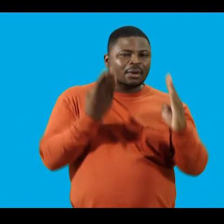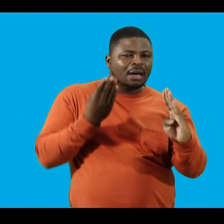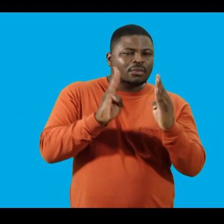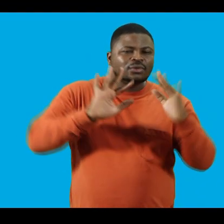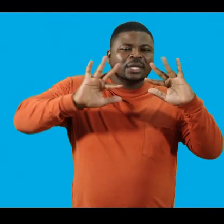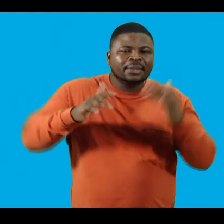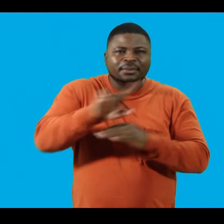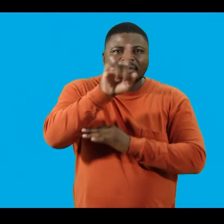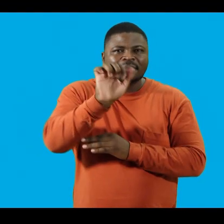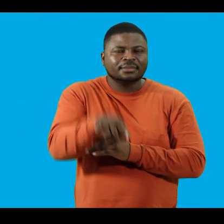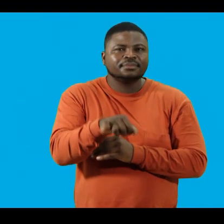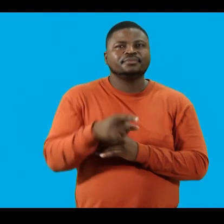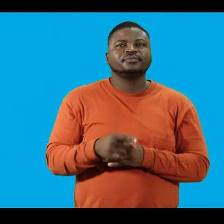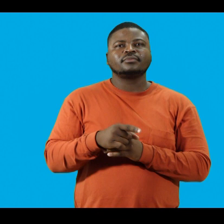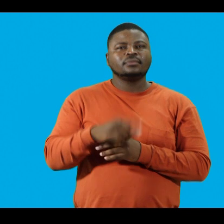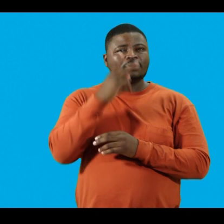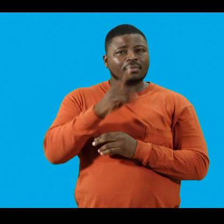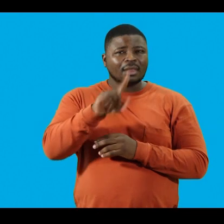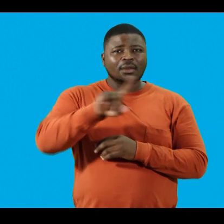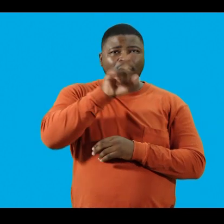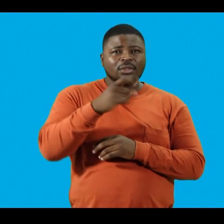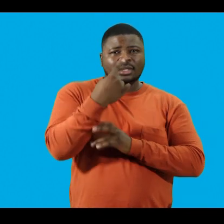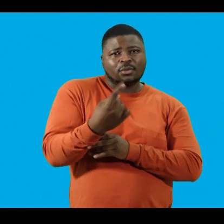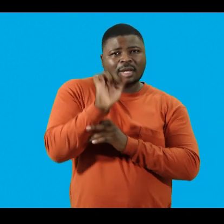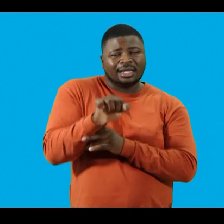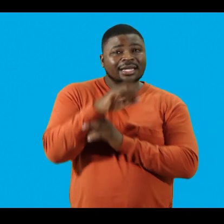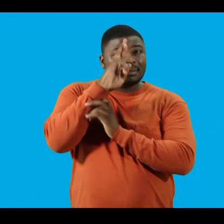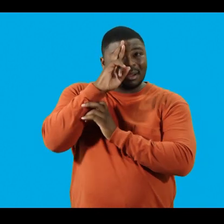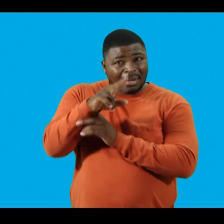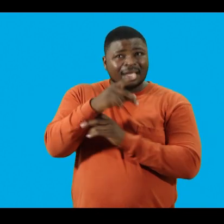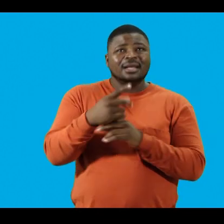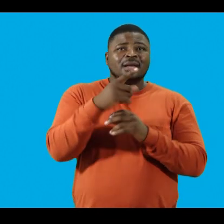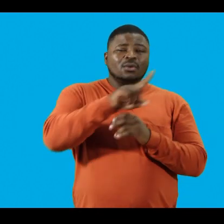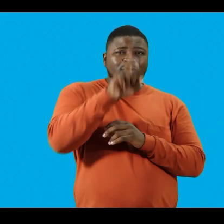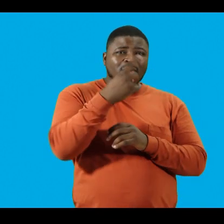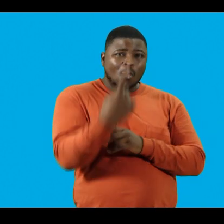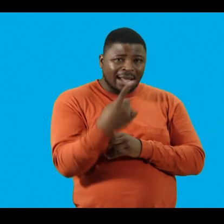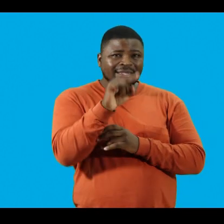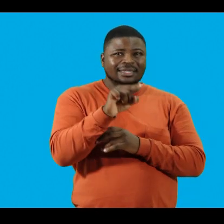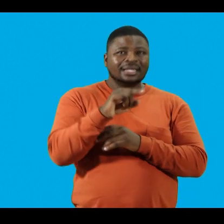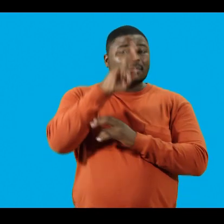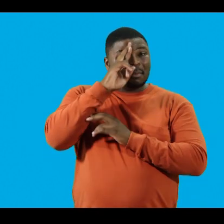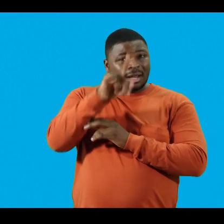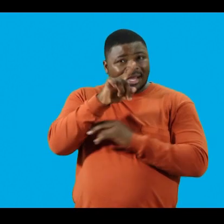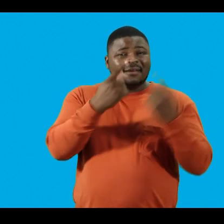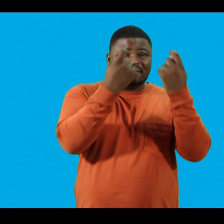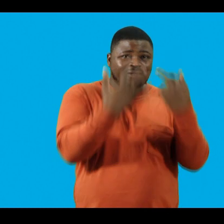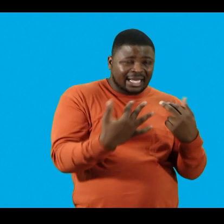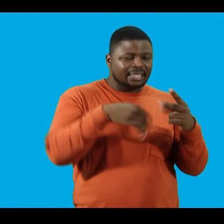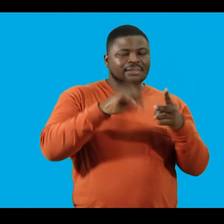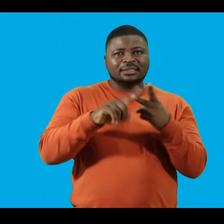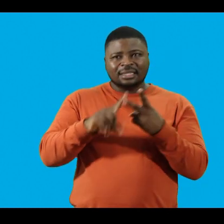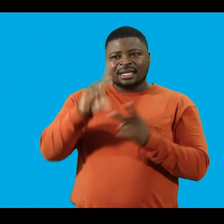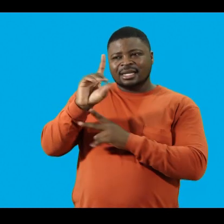If we look at question 1, you need to remember that it is both finance, data, and then a little